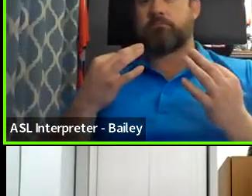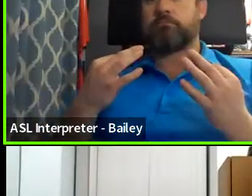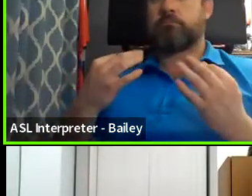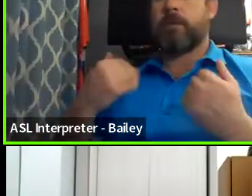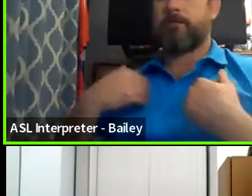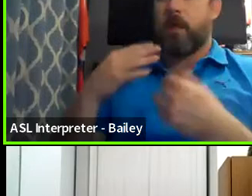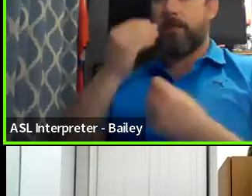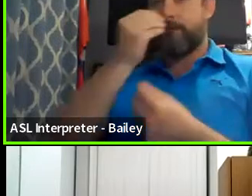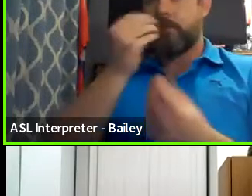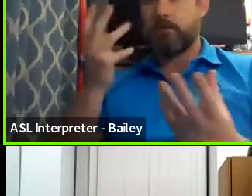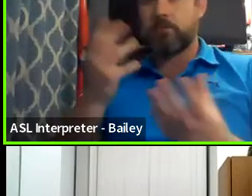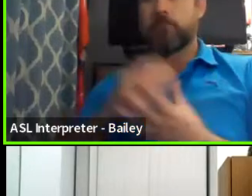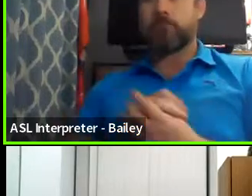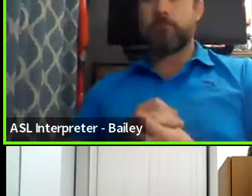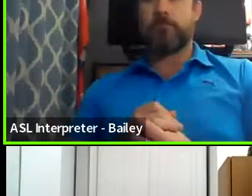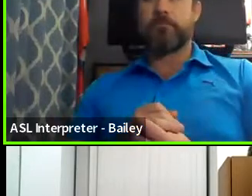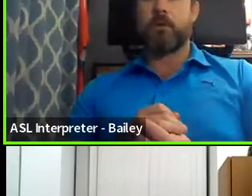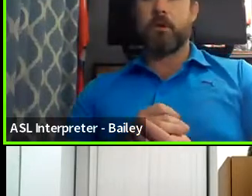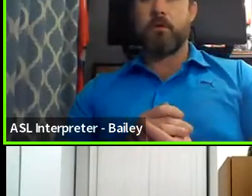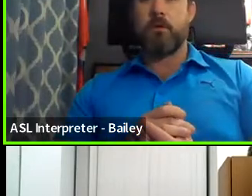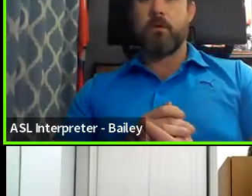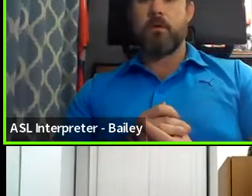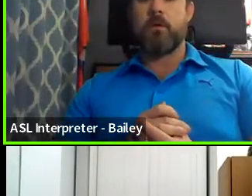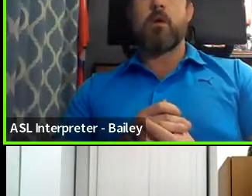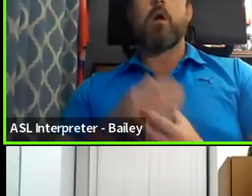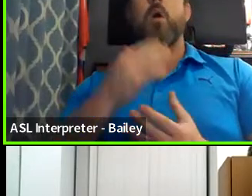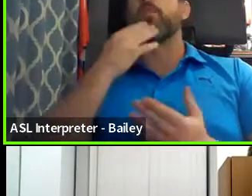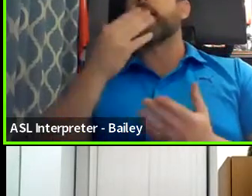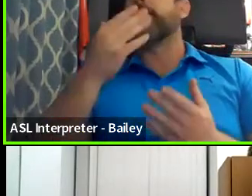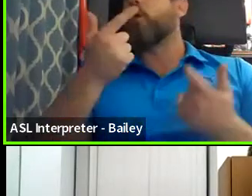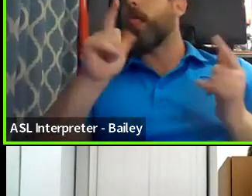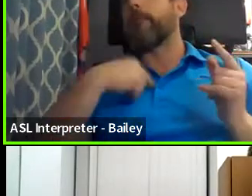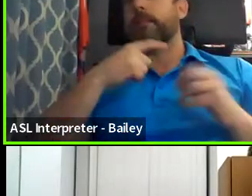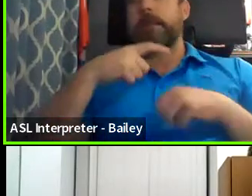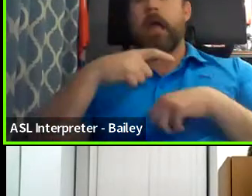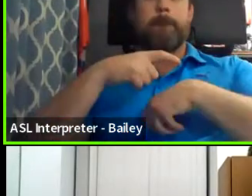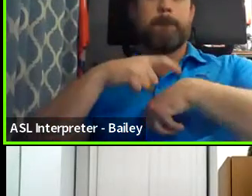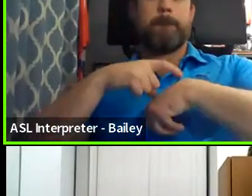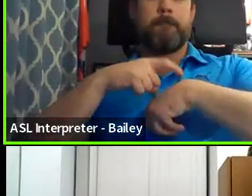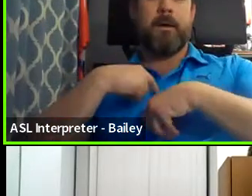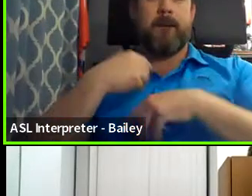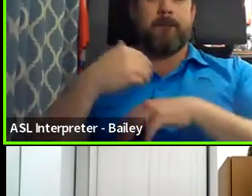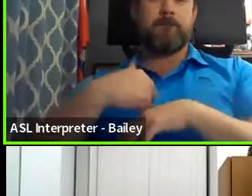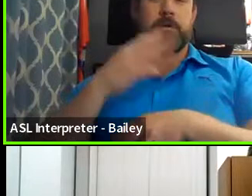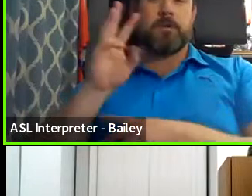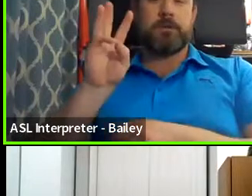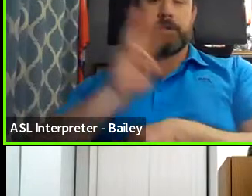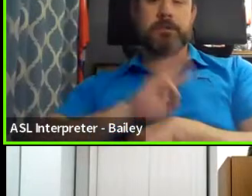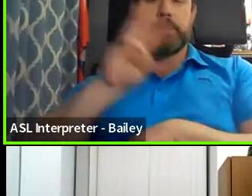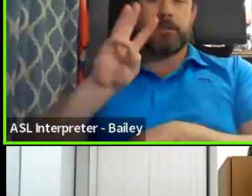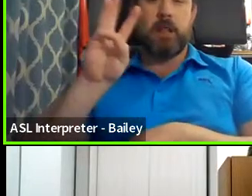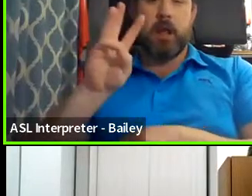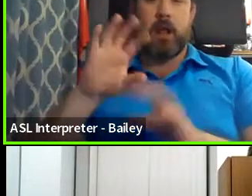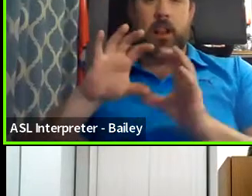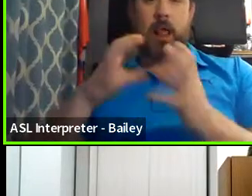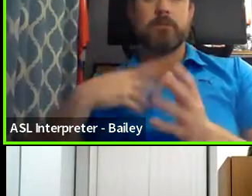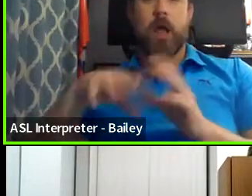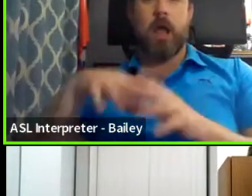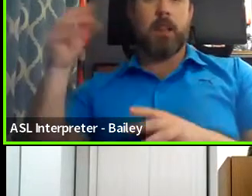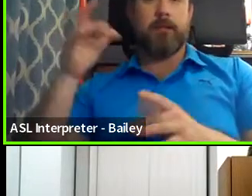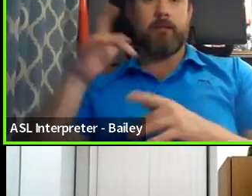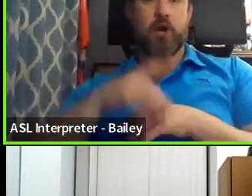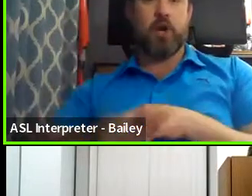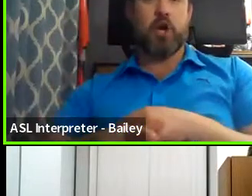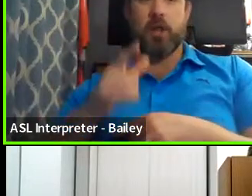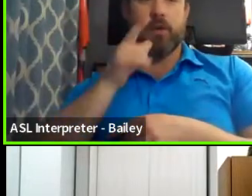information. Thank you. Thank you. Thank you for allowing me the time. And I also just need to say I have a 6 o'clock class, so I'm going to be leaving early. Please don't